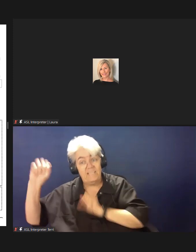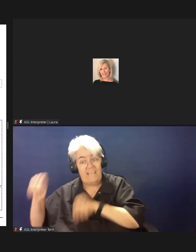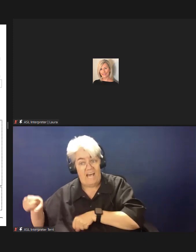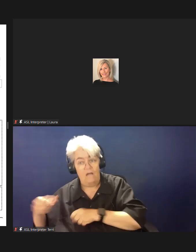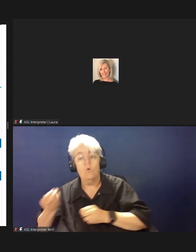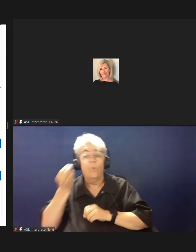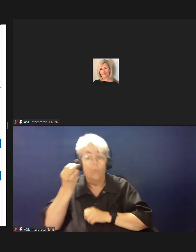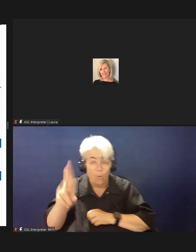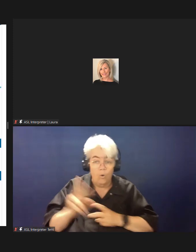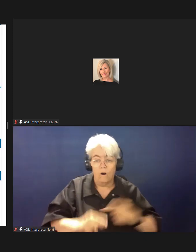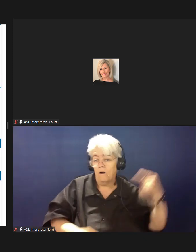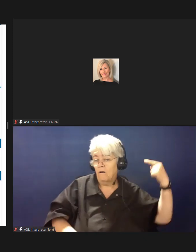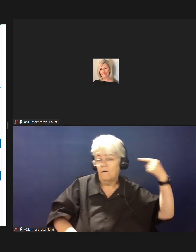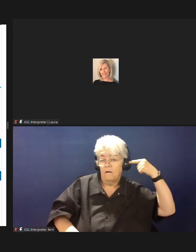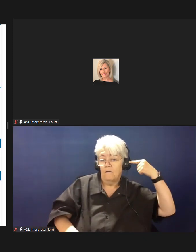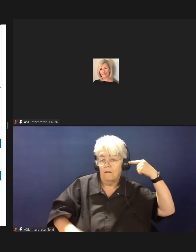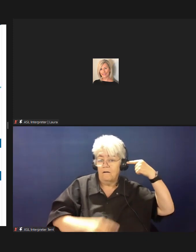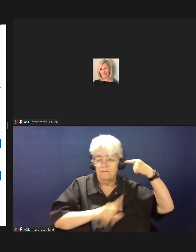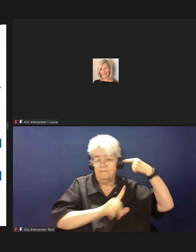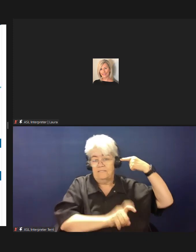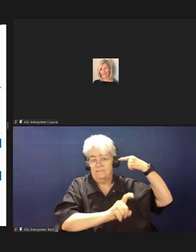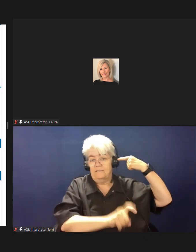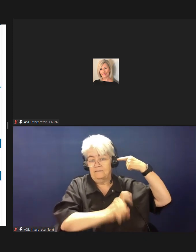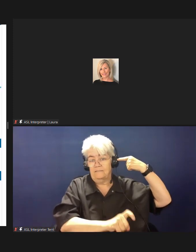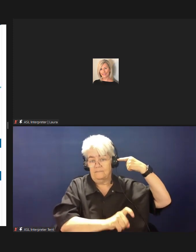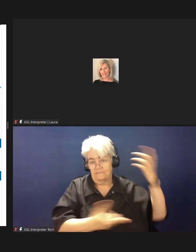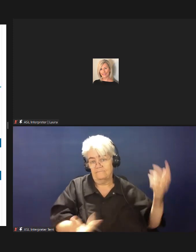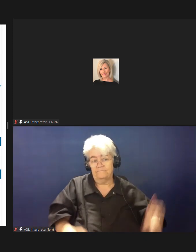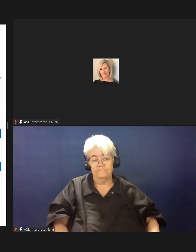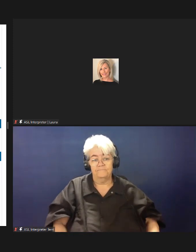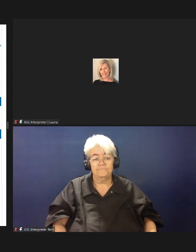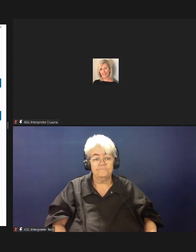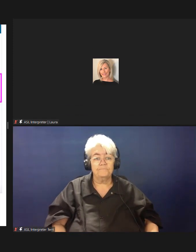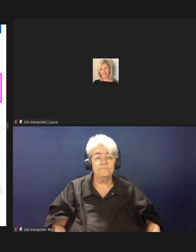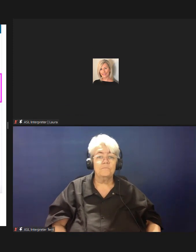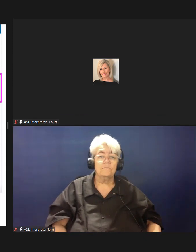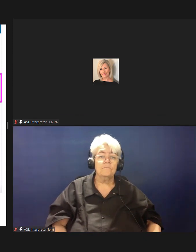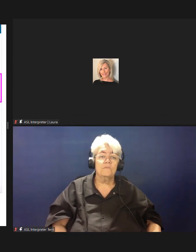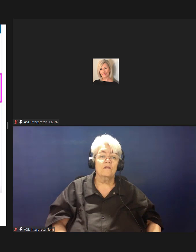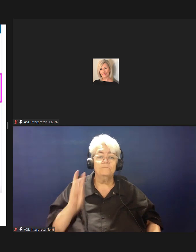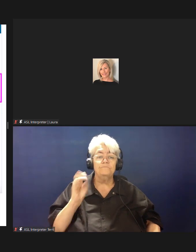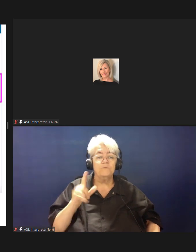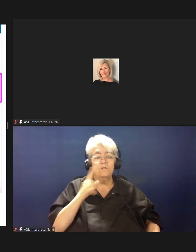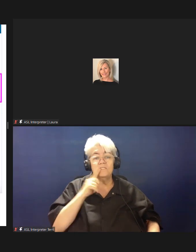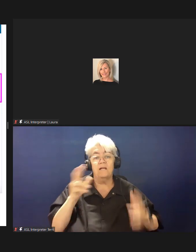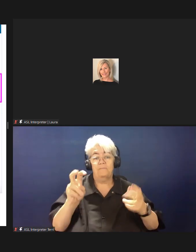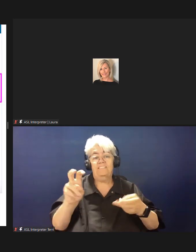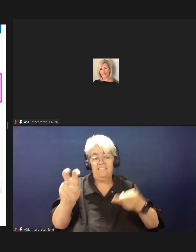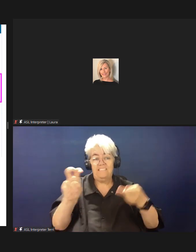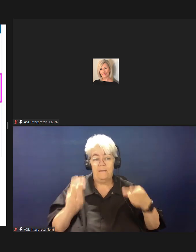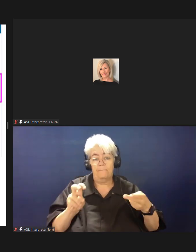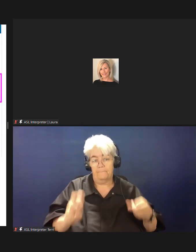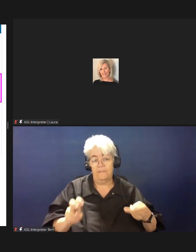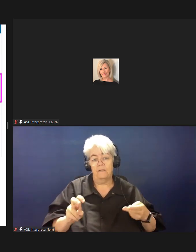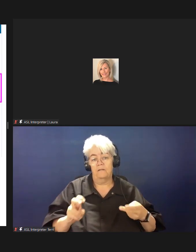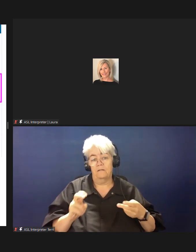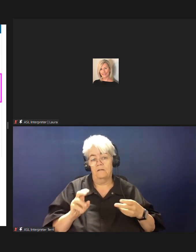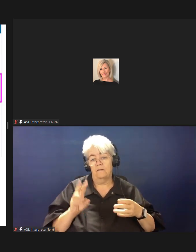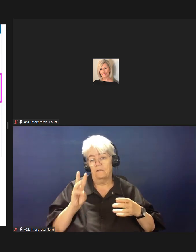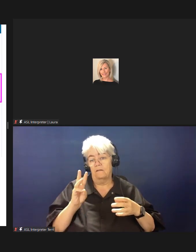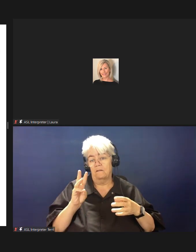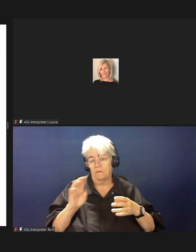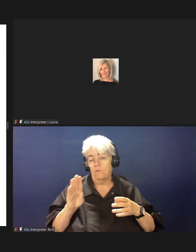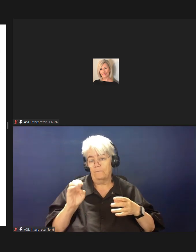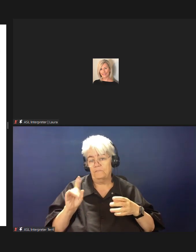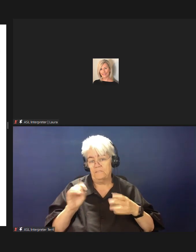So let's move on then I'm going to just skip past our website here and we'll look at this